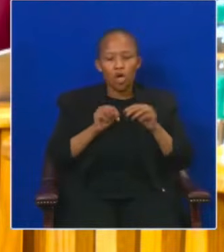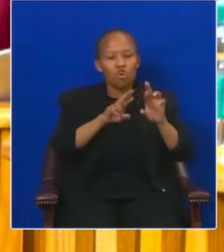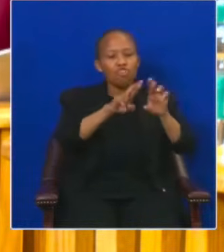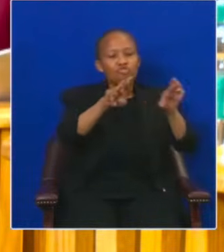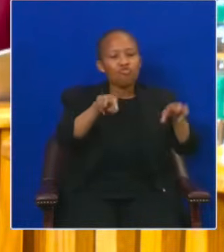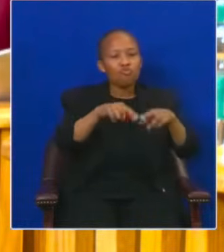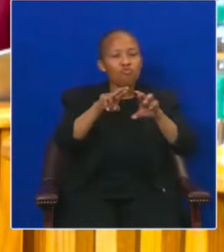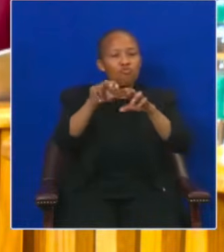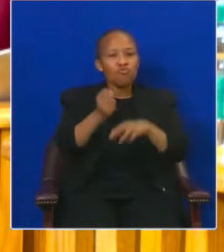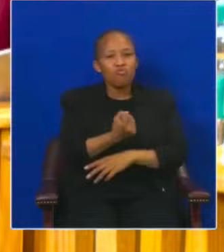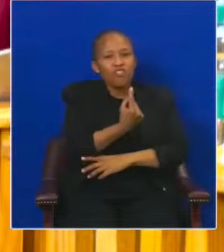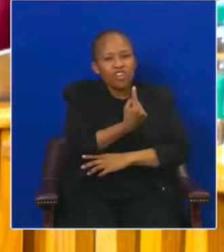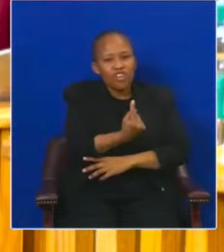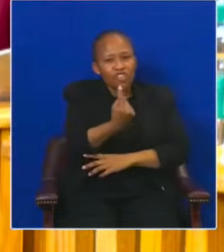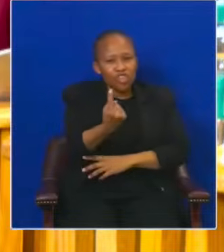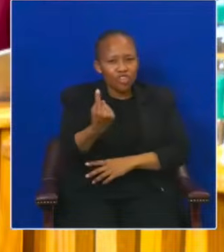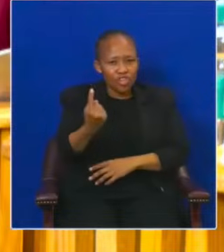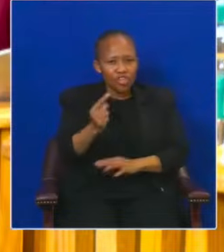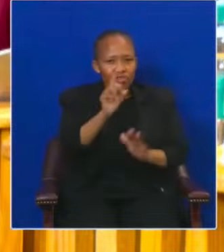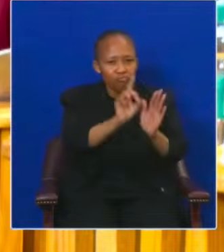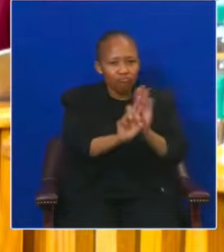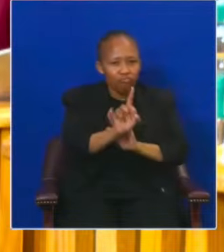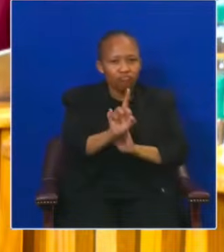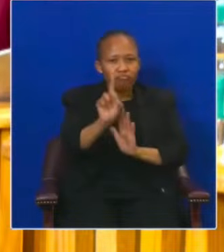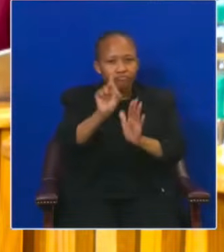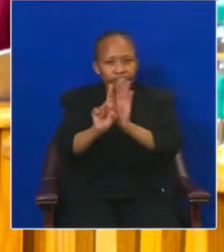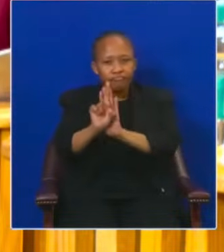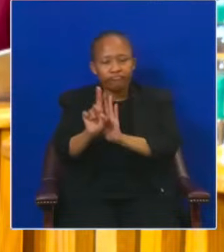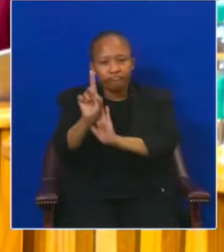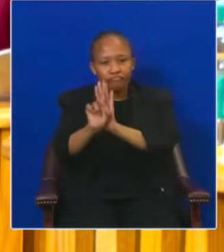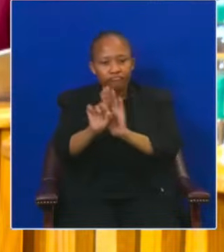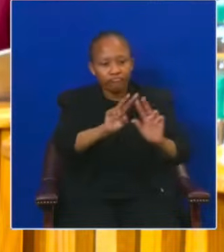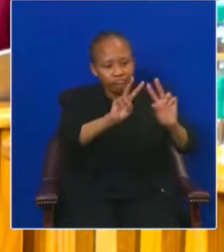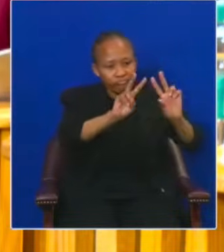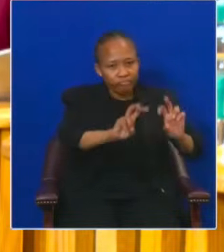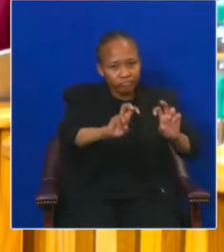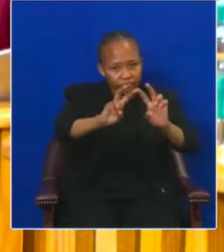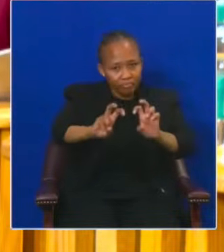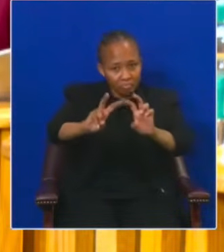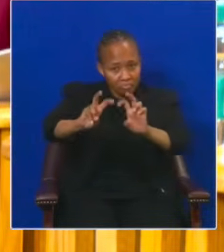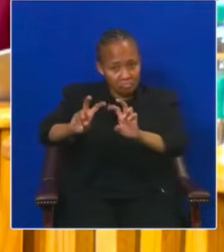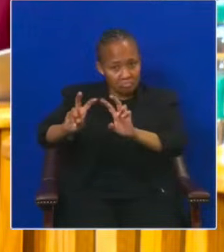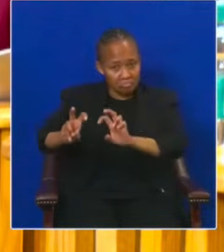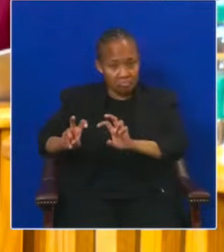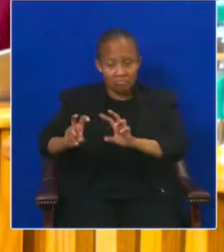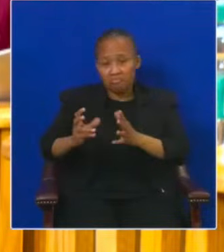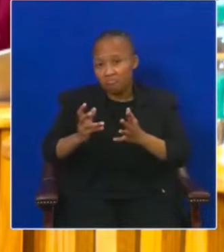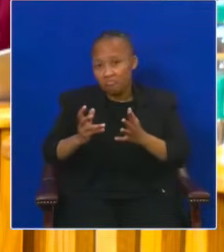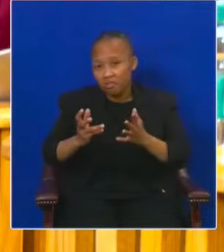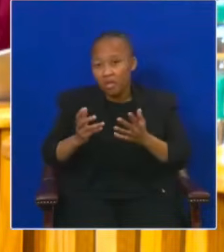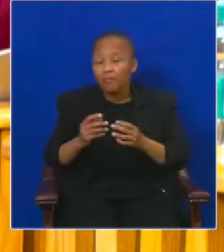house, and unfortunately, Mr. Bushuka was not found.